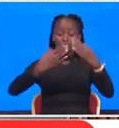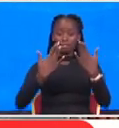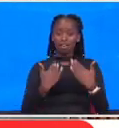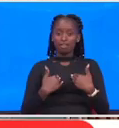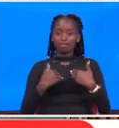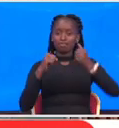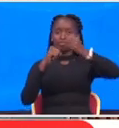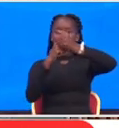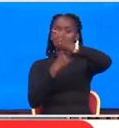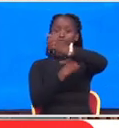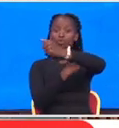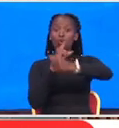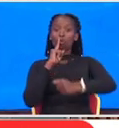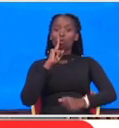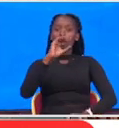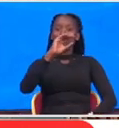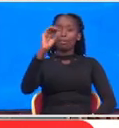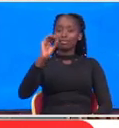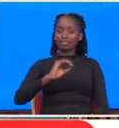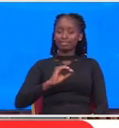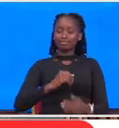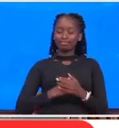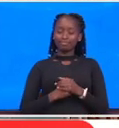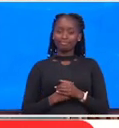scholarship 100%.